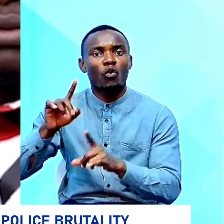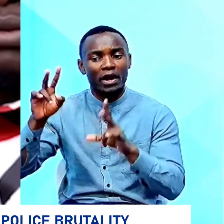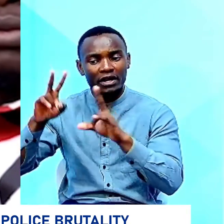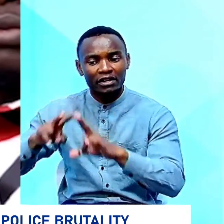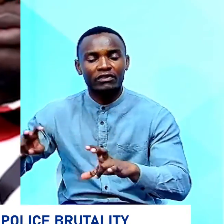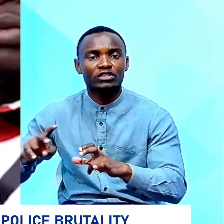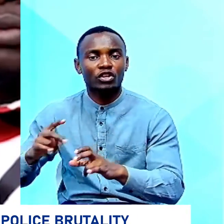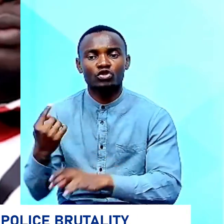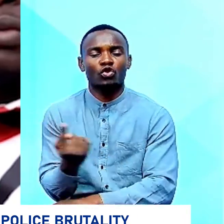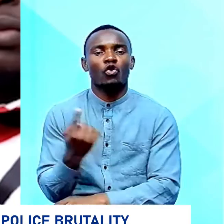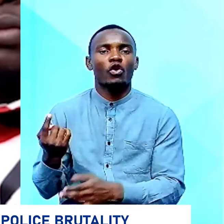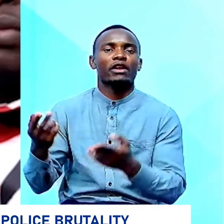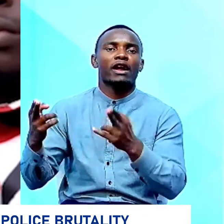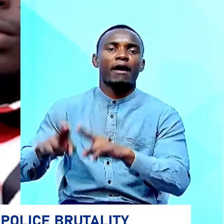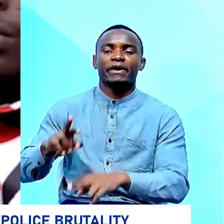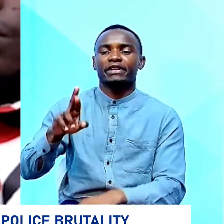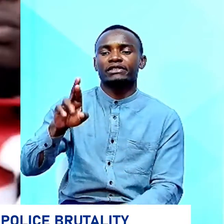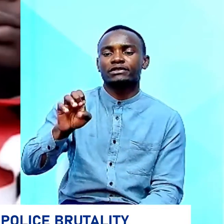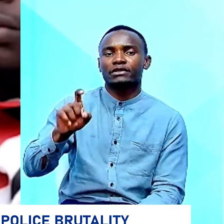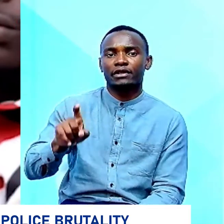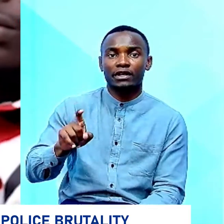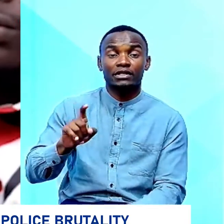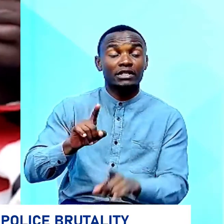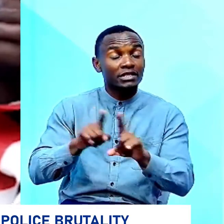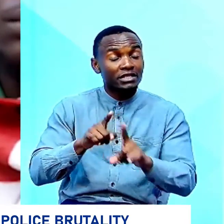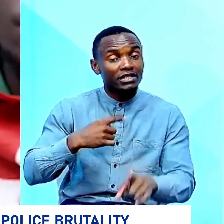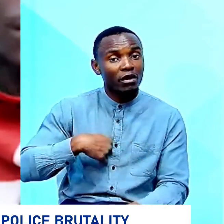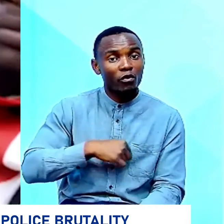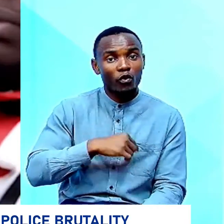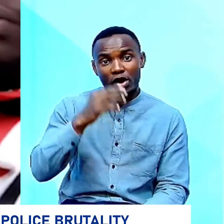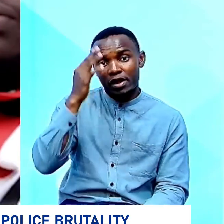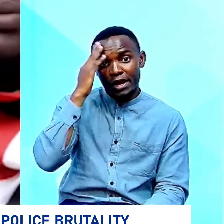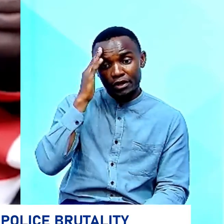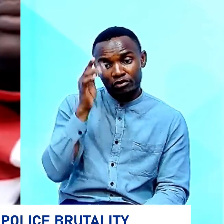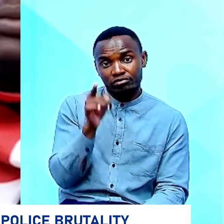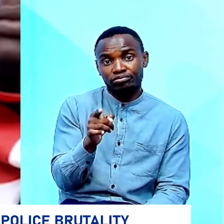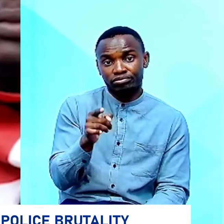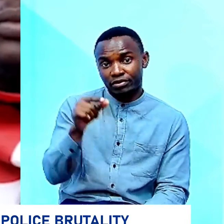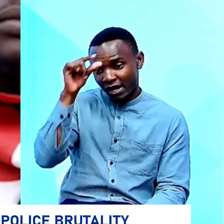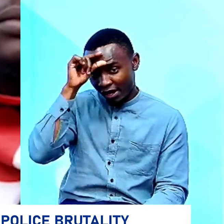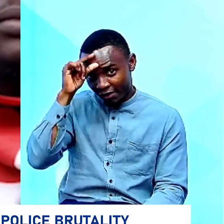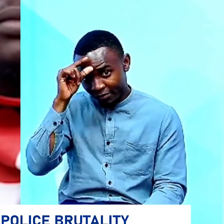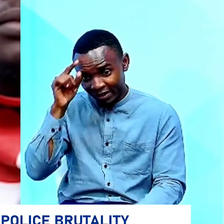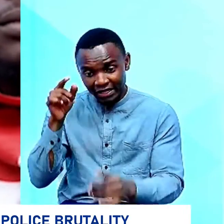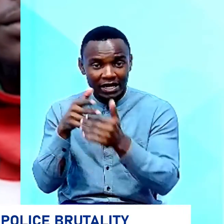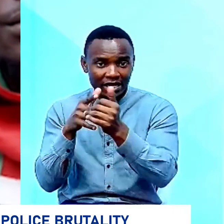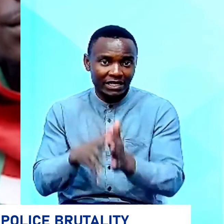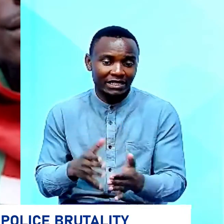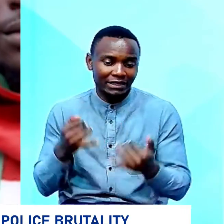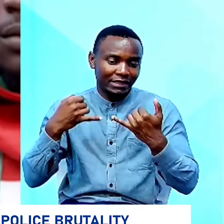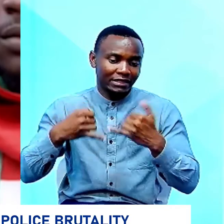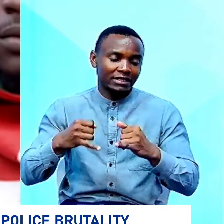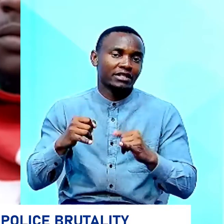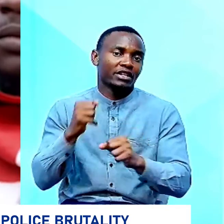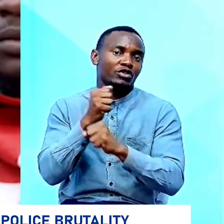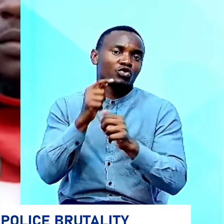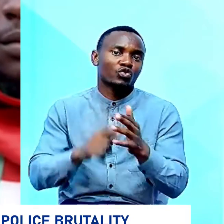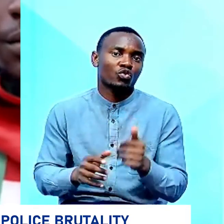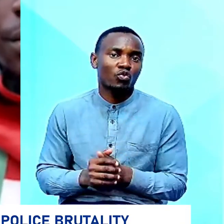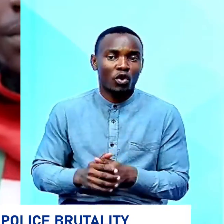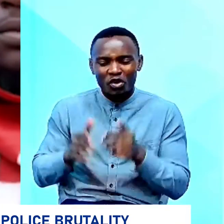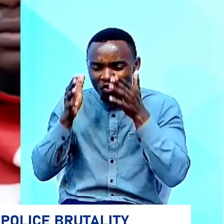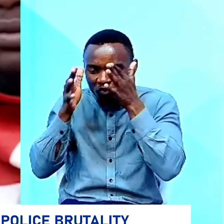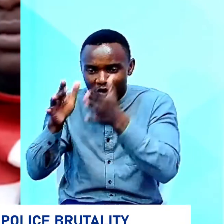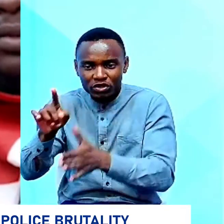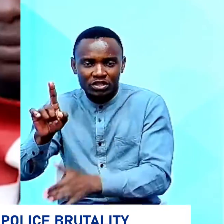the state, those in rulership are trying to cover up with that one inquest. We want